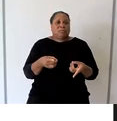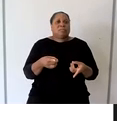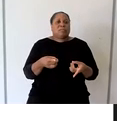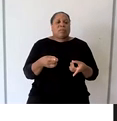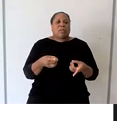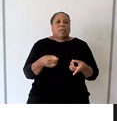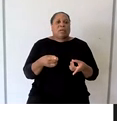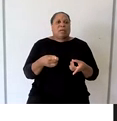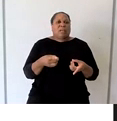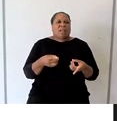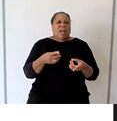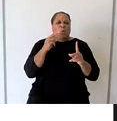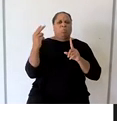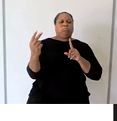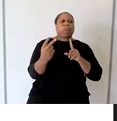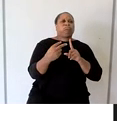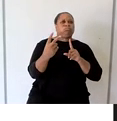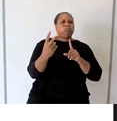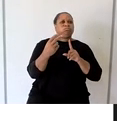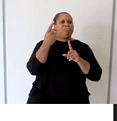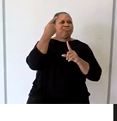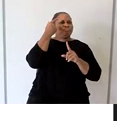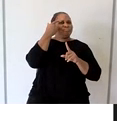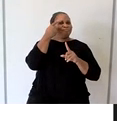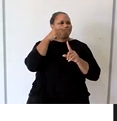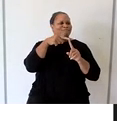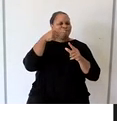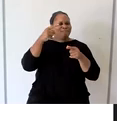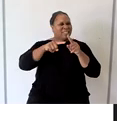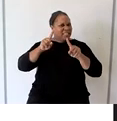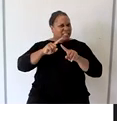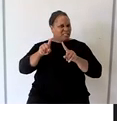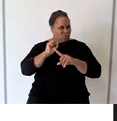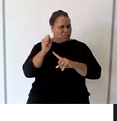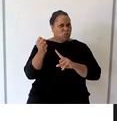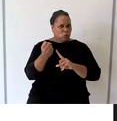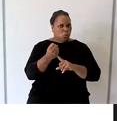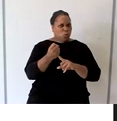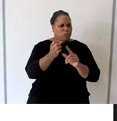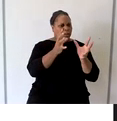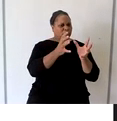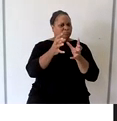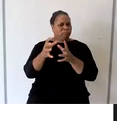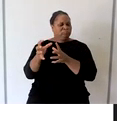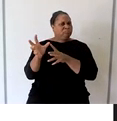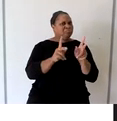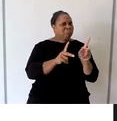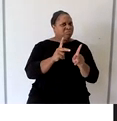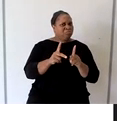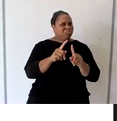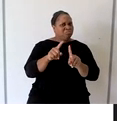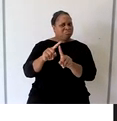we perceive or we think about different situations and even different groups of people. And the